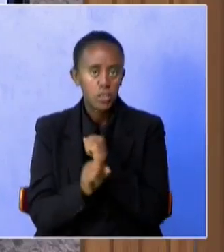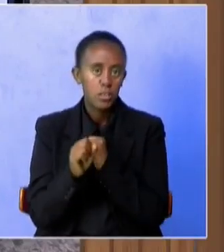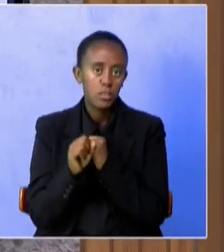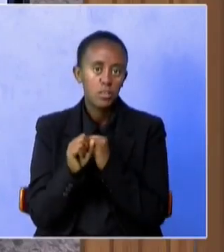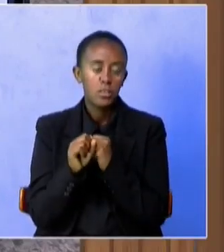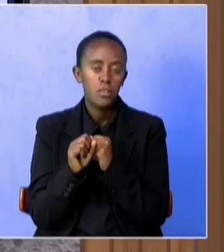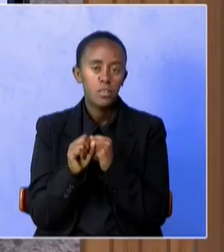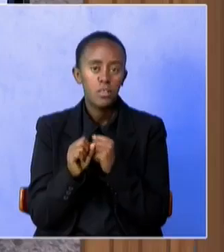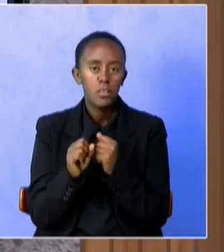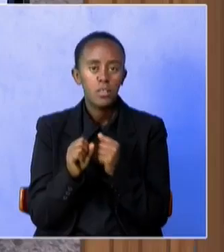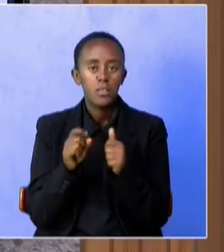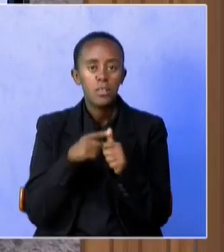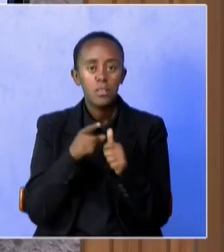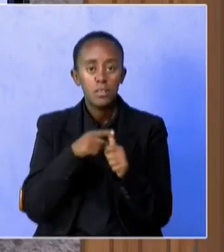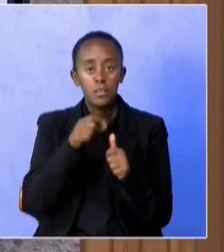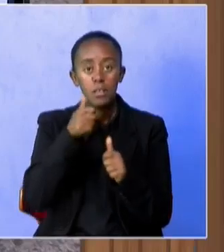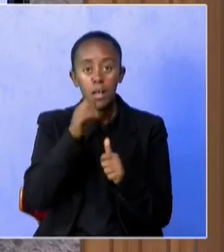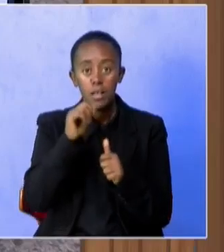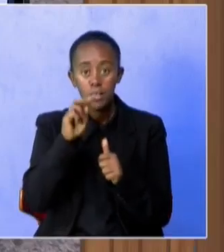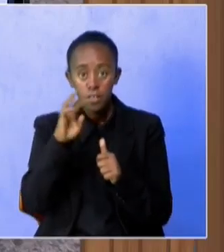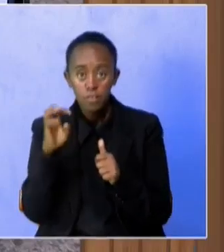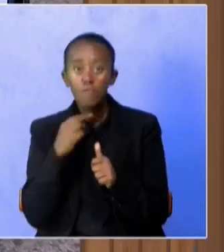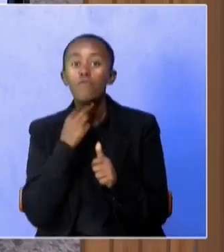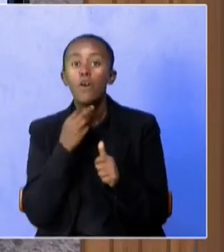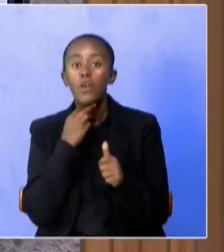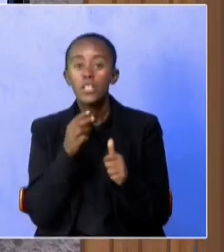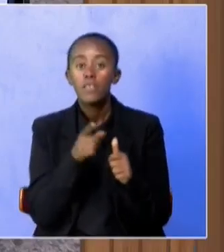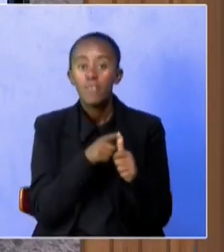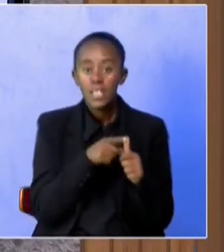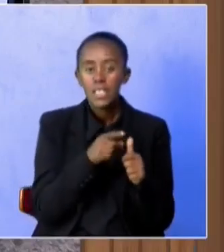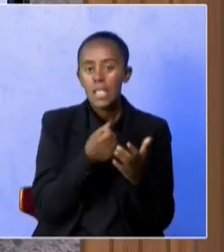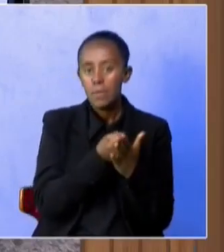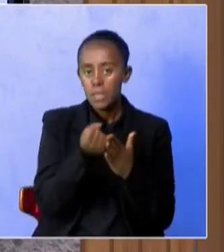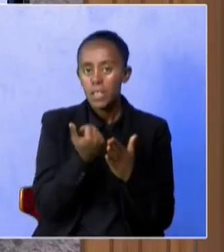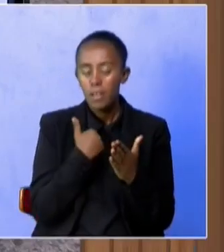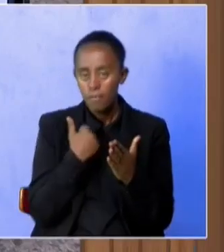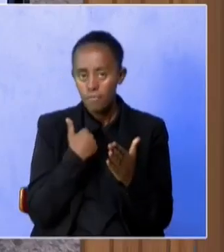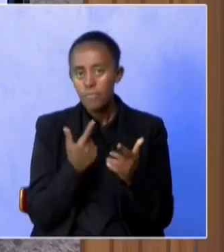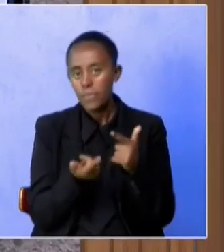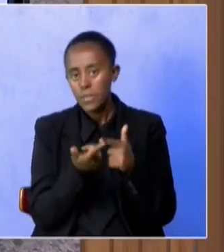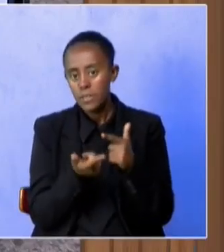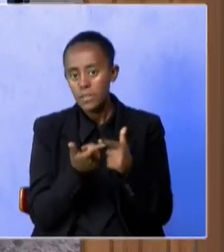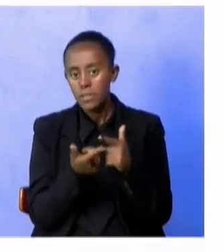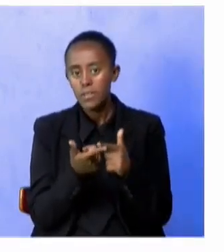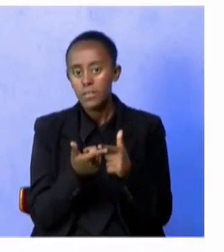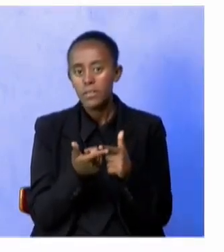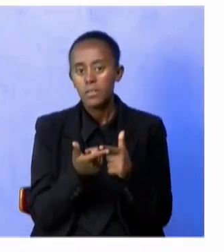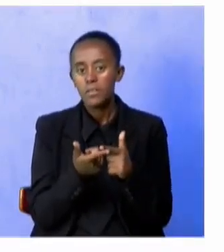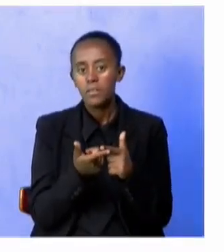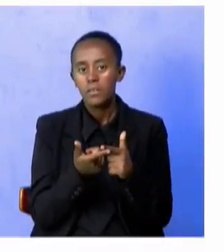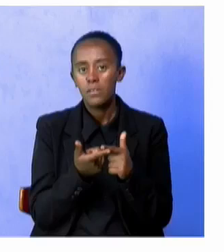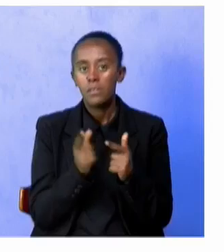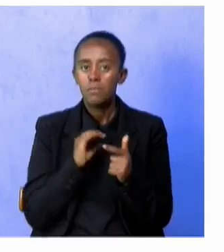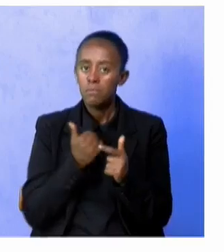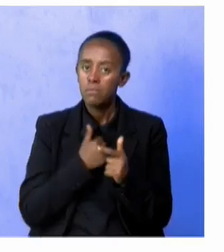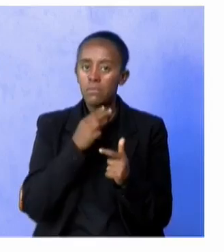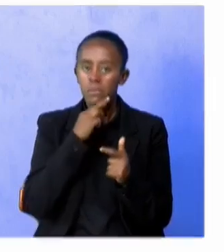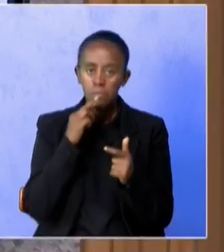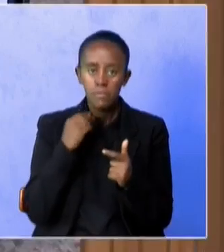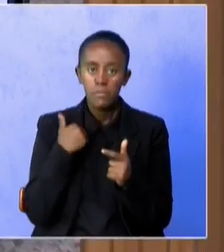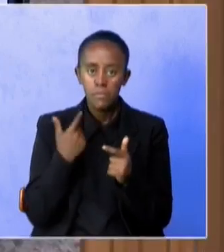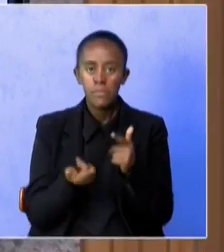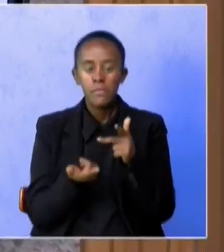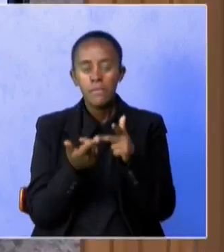we have first subject, and then we have our verb, and then we have an object.